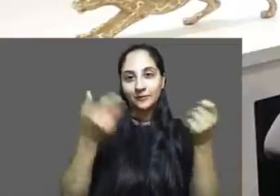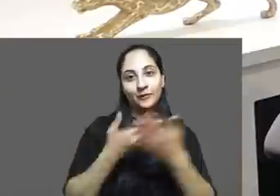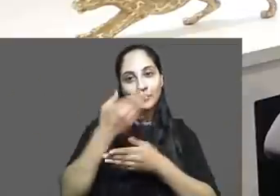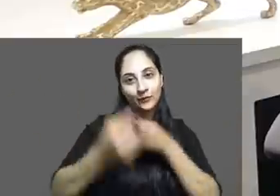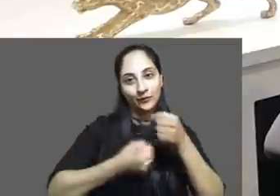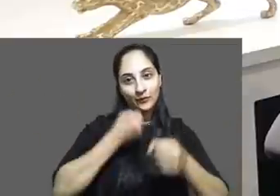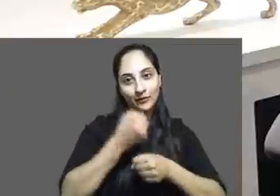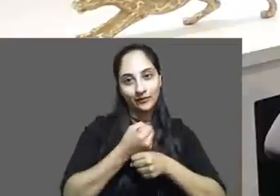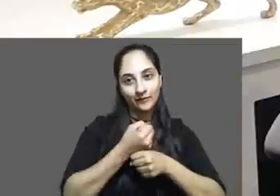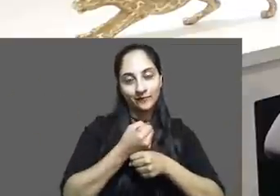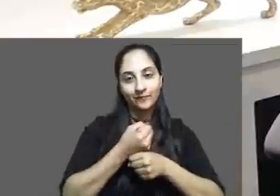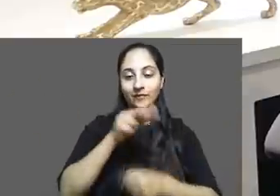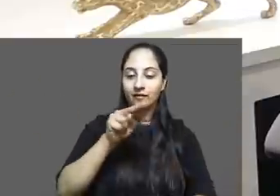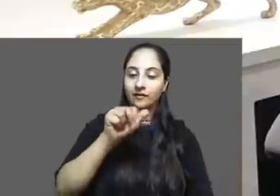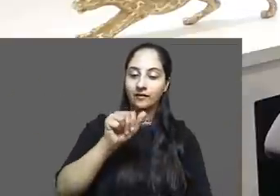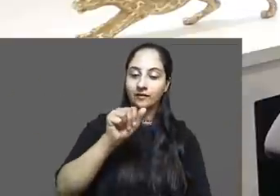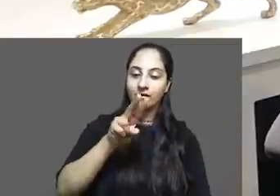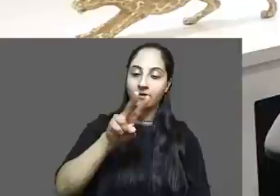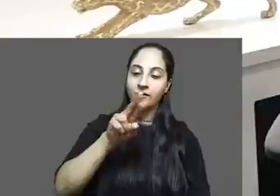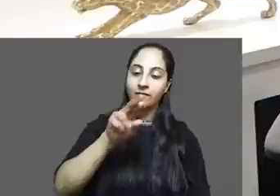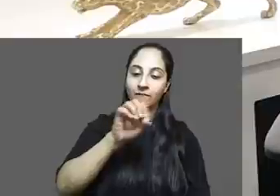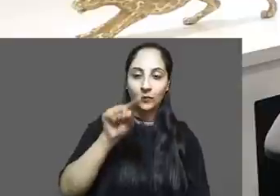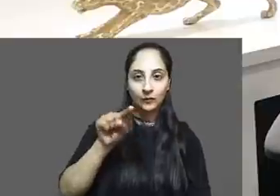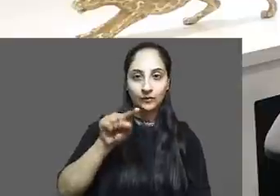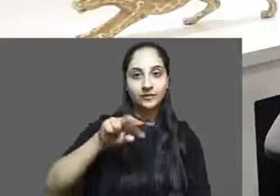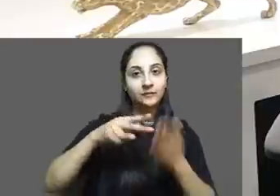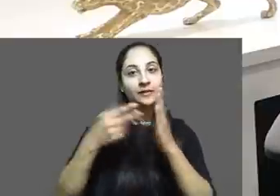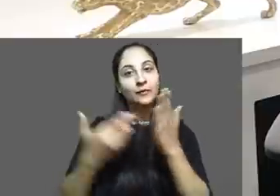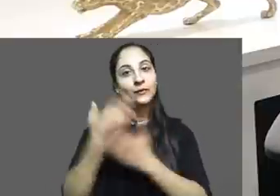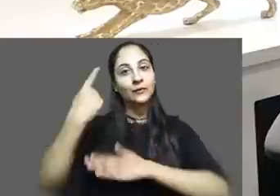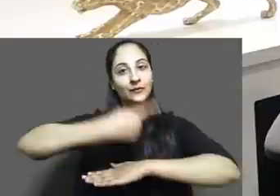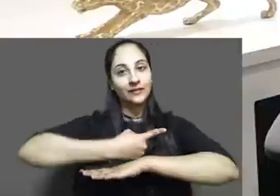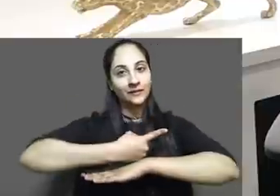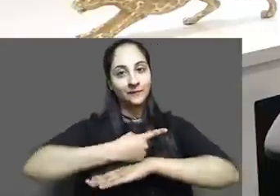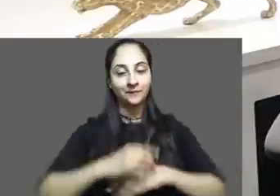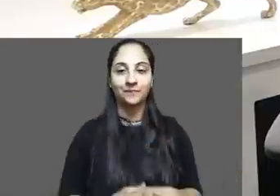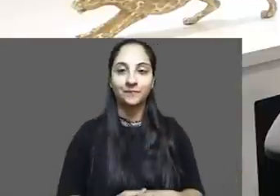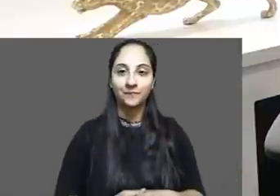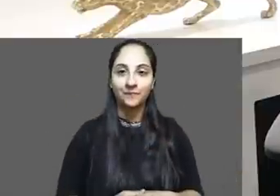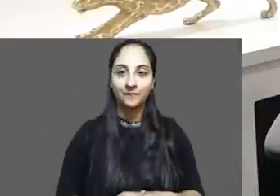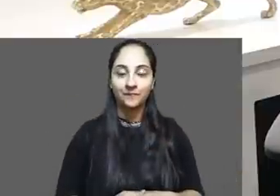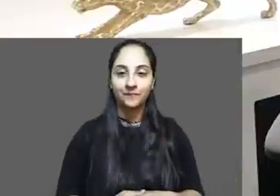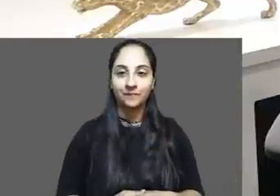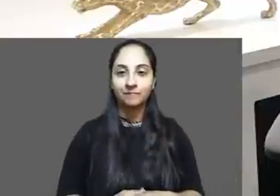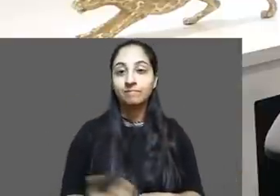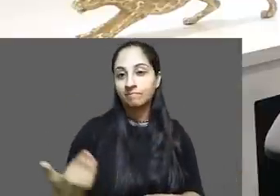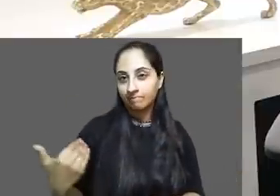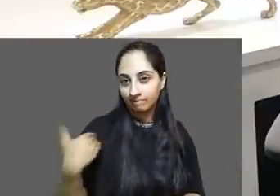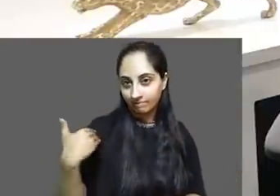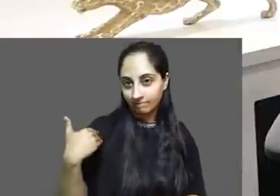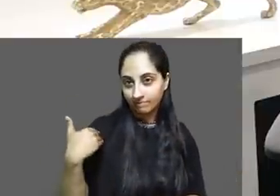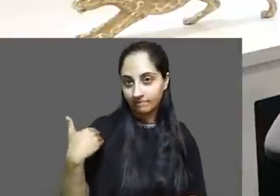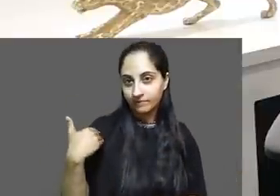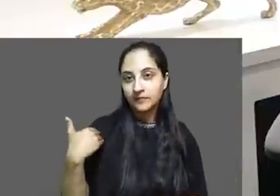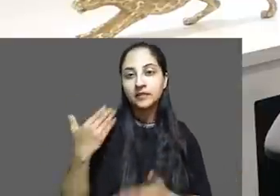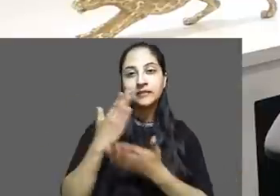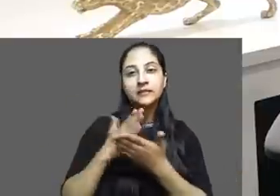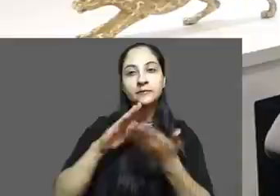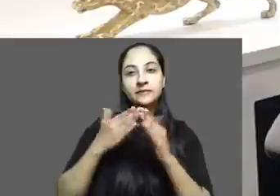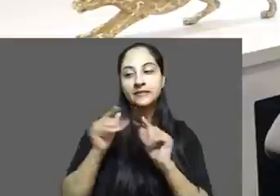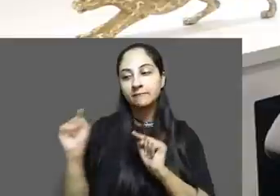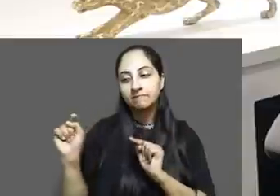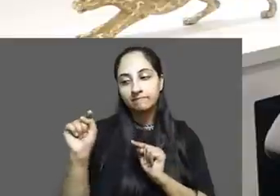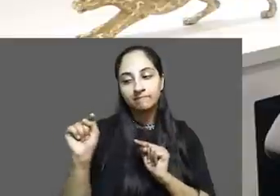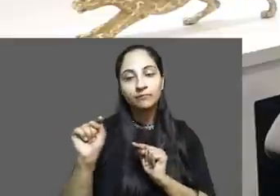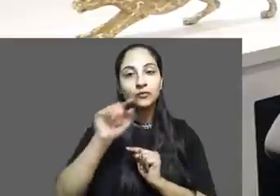the significance of Navroz, which is New Day. As you know, a number of Jamaat Khana have recently been opened